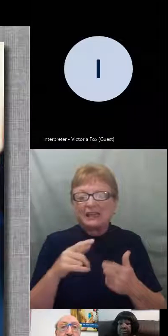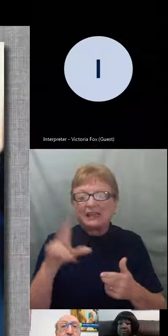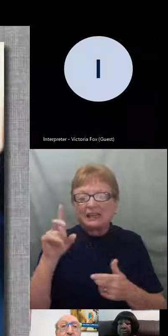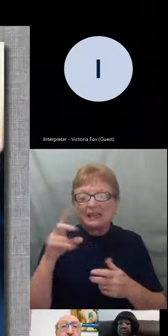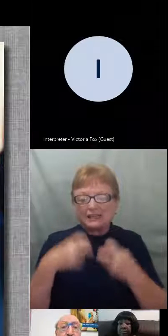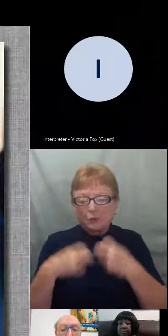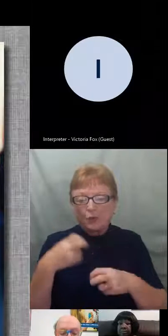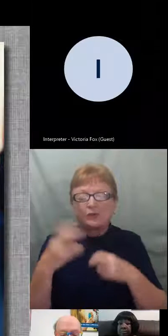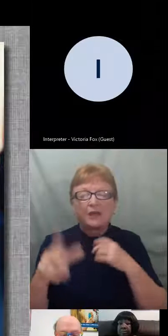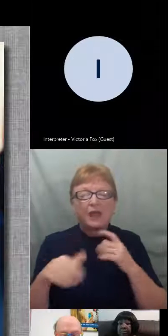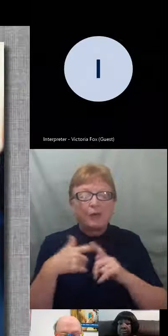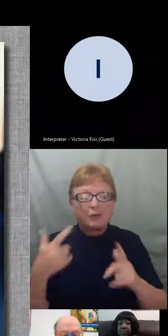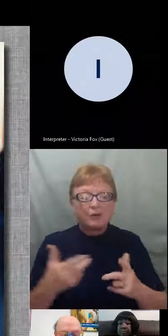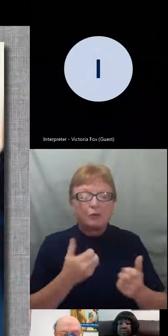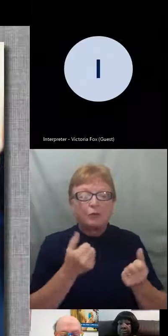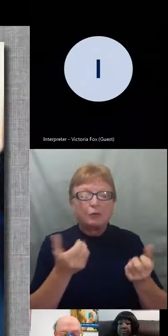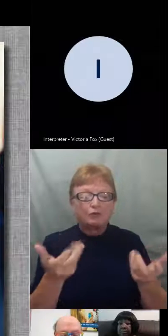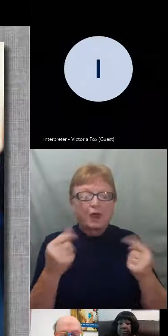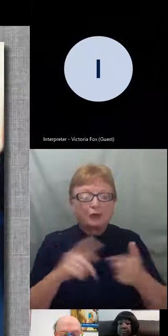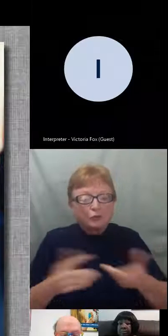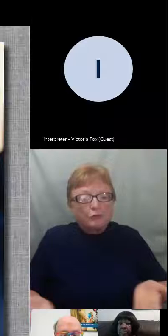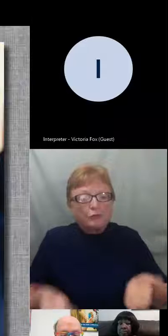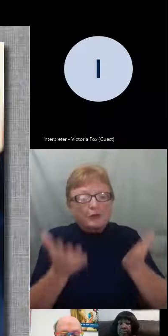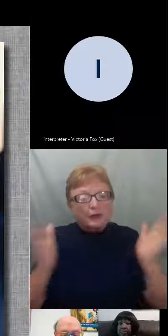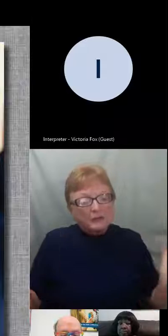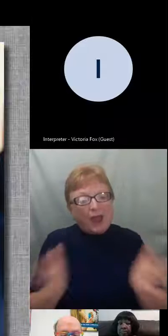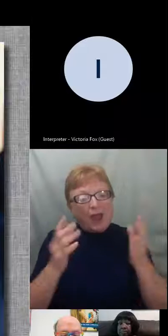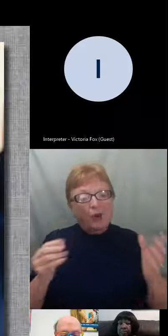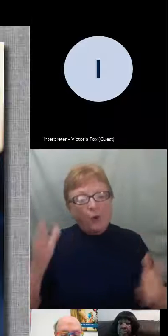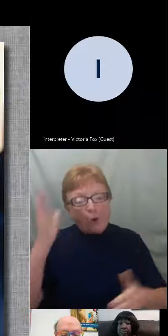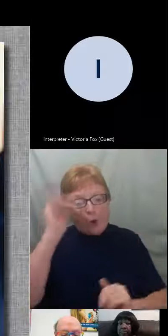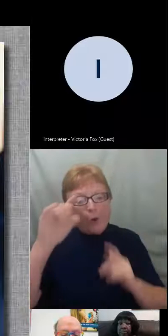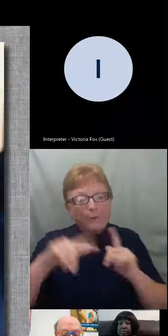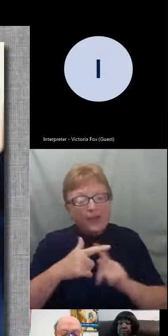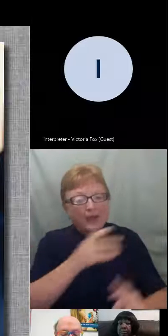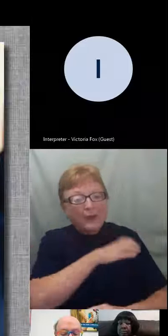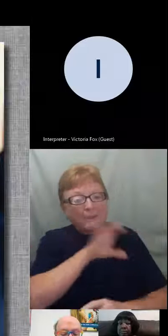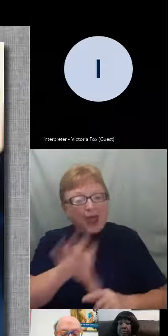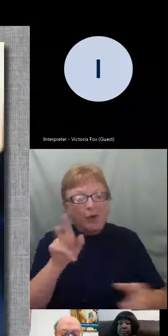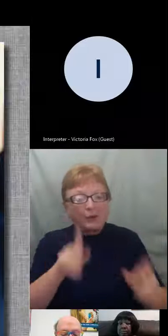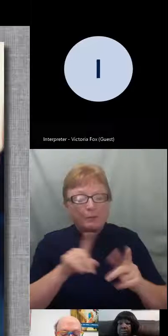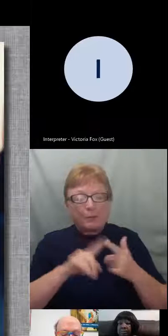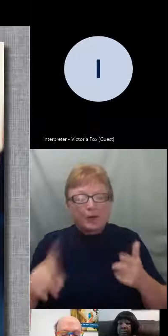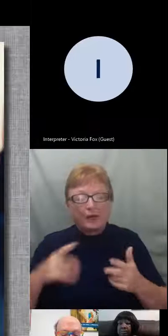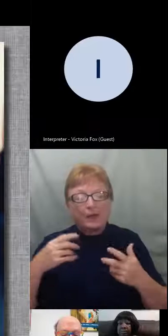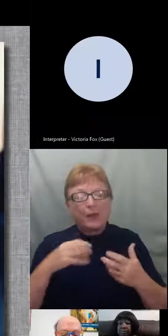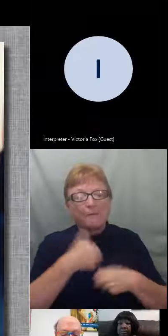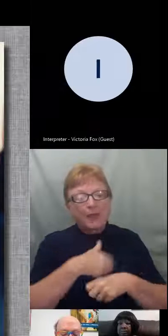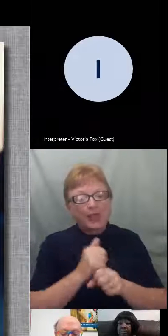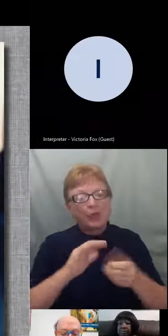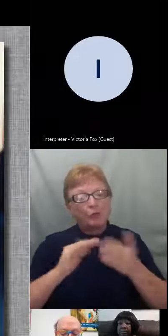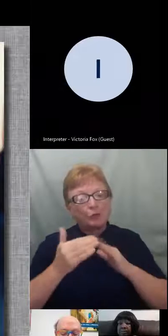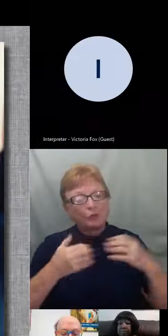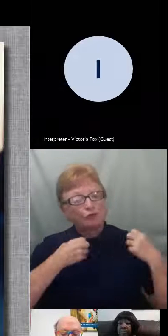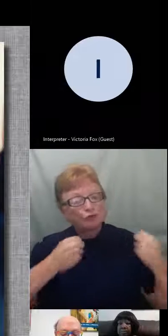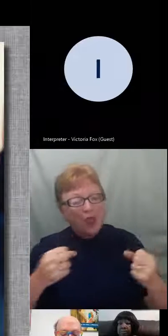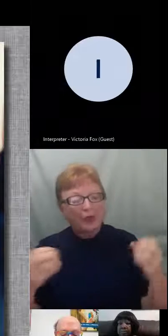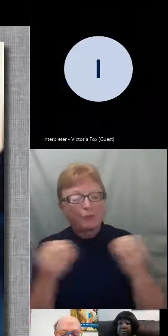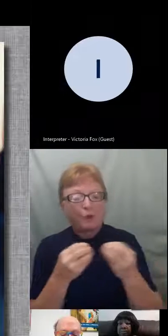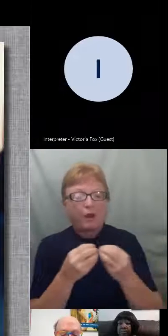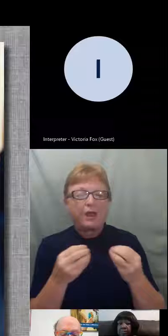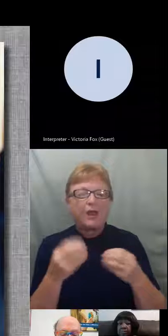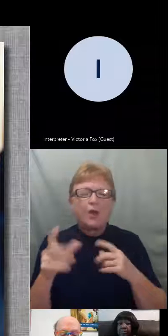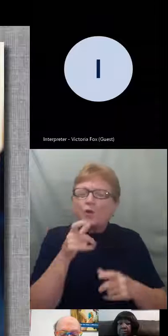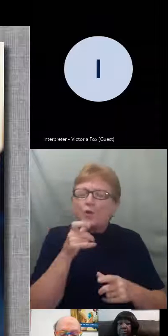hope, empower people, and strengthen communities. Also, who is this webinar for?